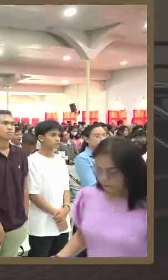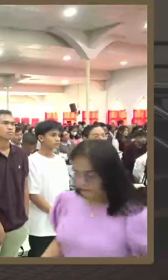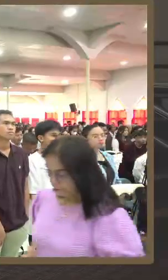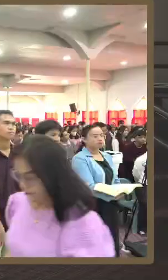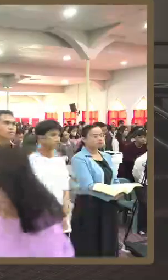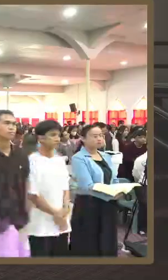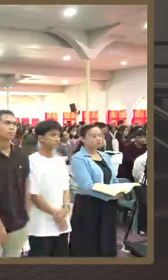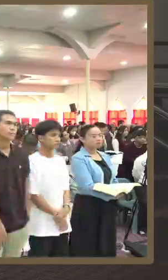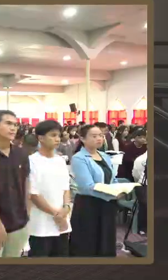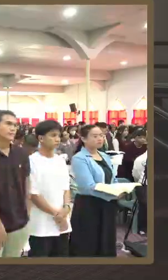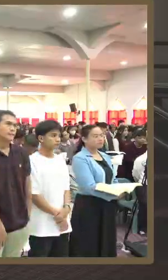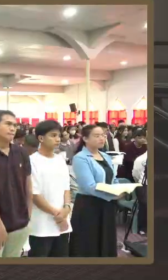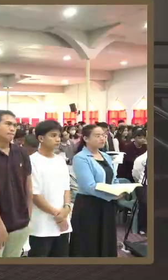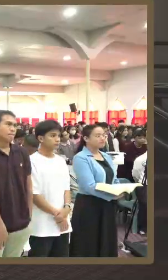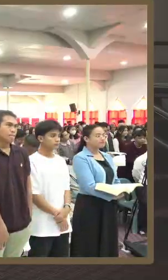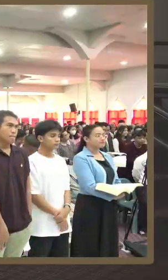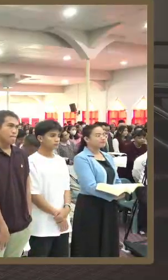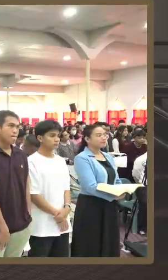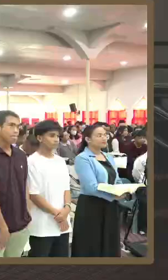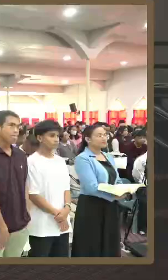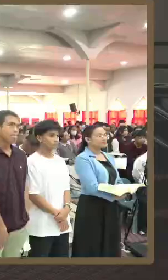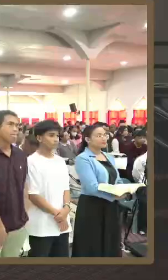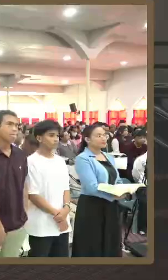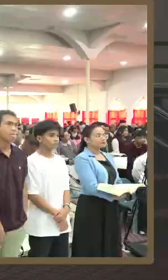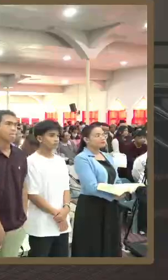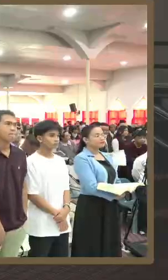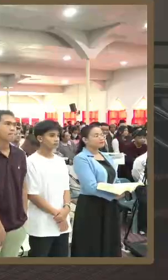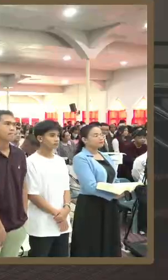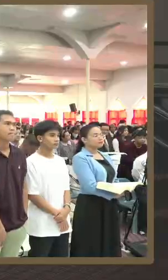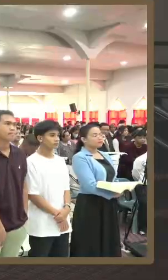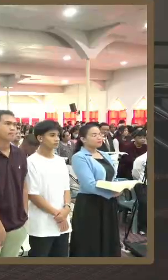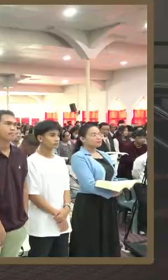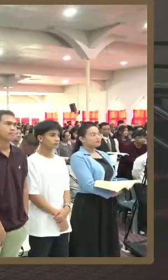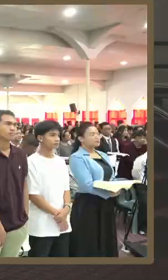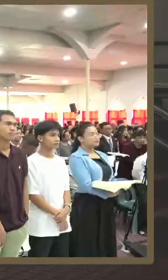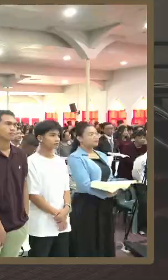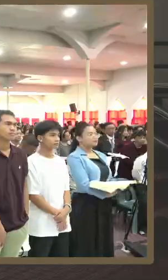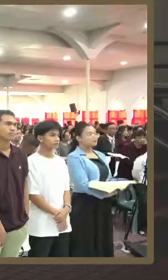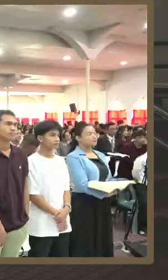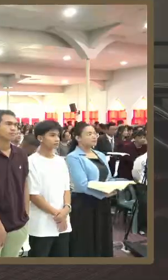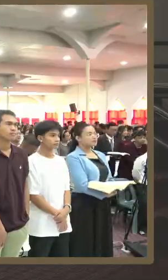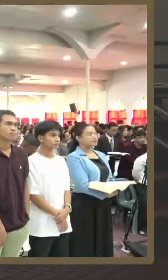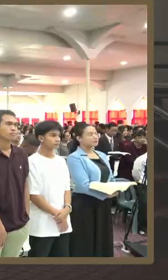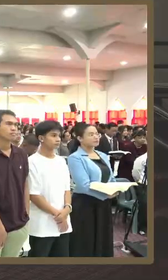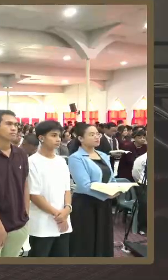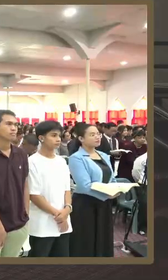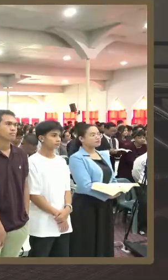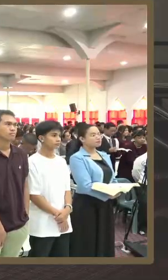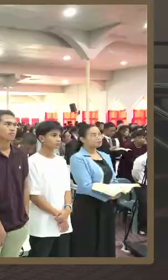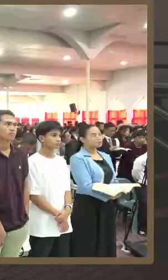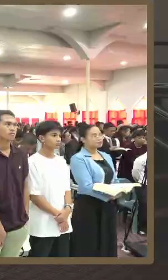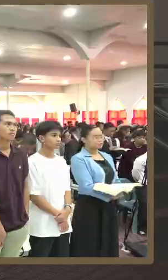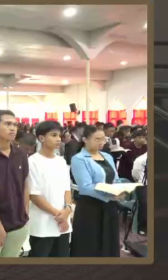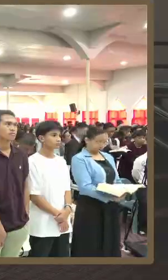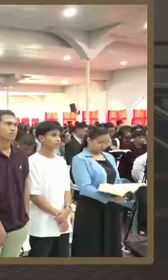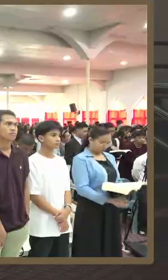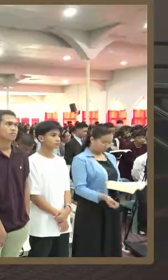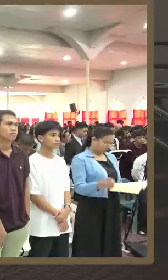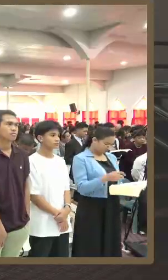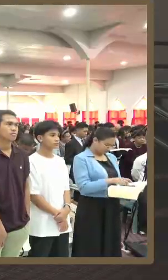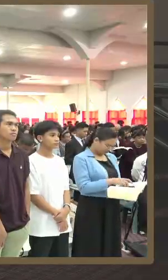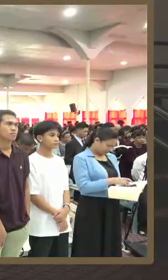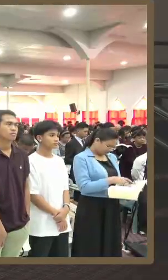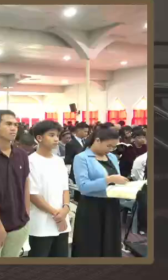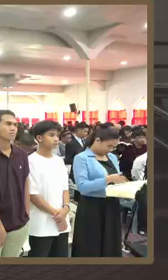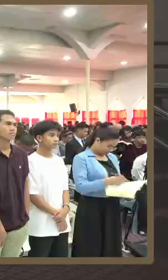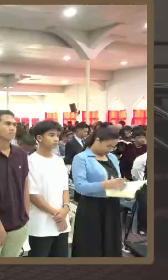naway maunawaan natin na napakaganda po nung topic na yun, no? Alright, look in verse number 29 if